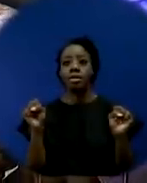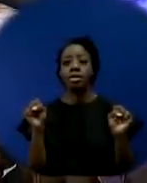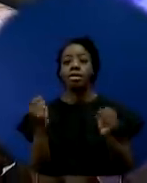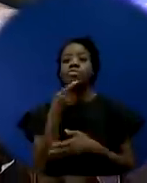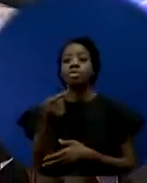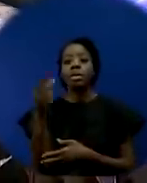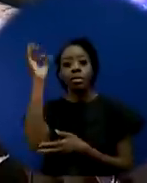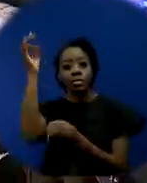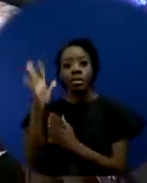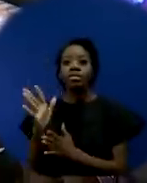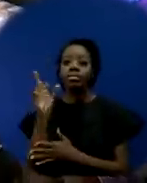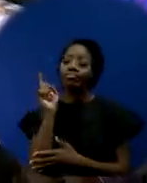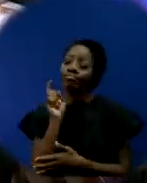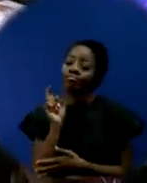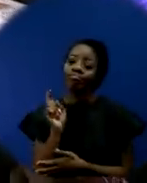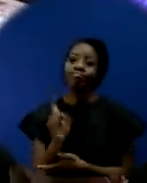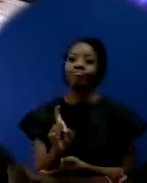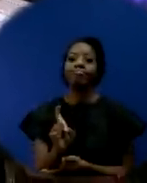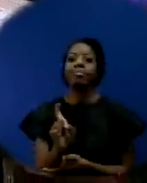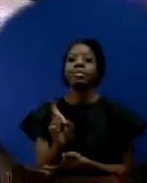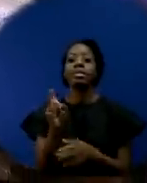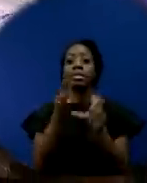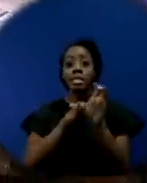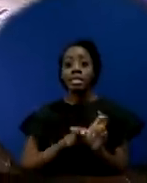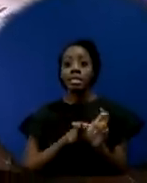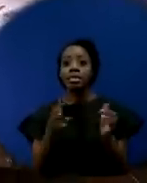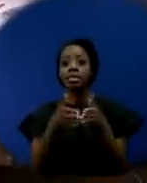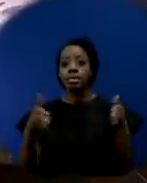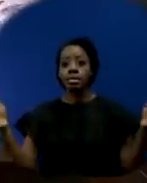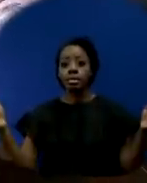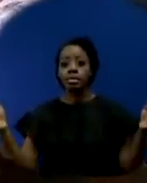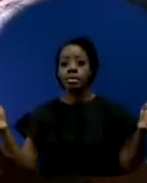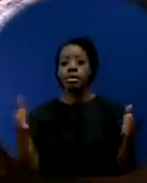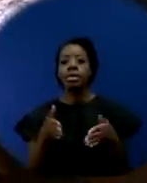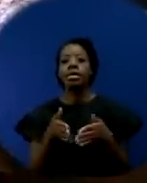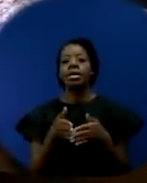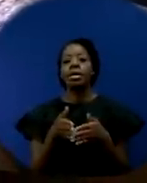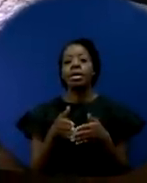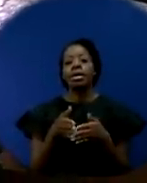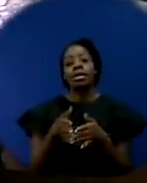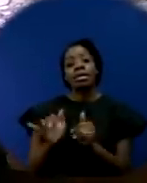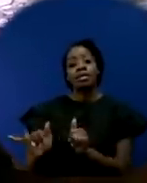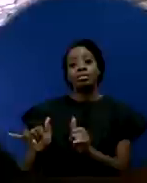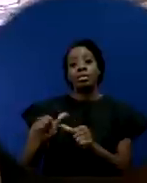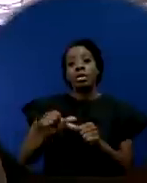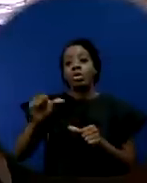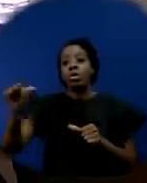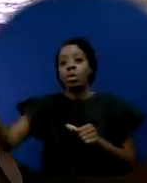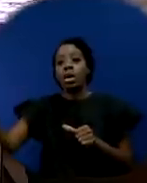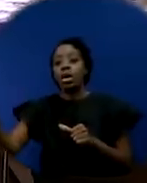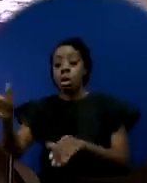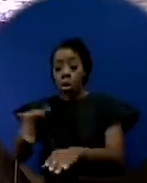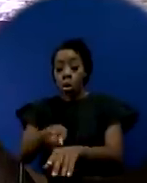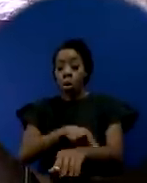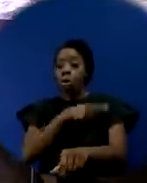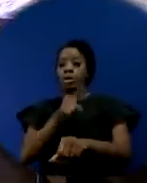I need to be at the table. I've stayed away far too long. I didn't know I was invited and